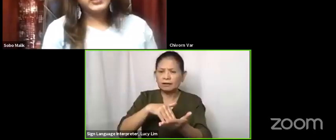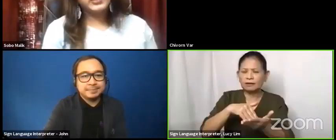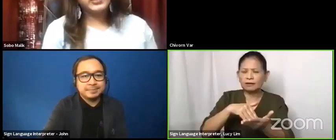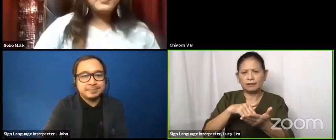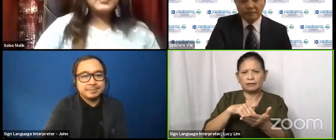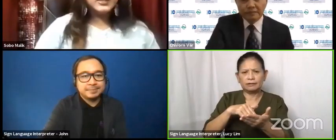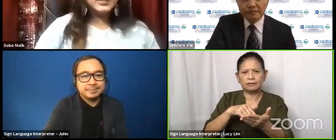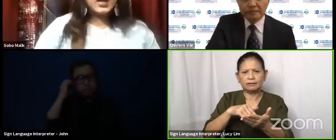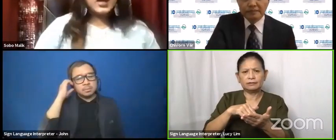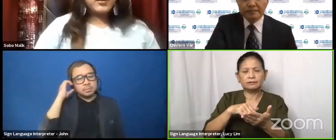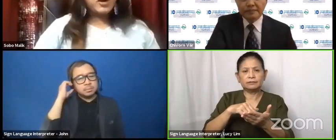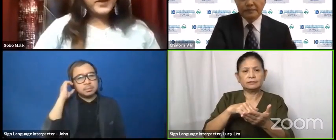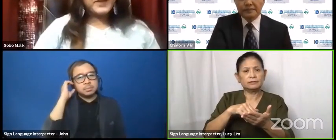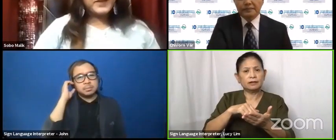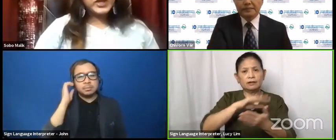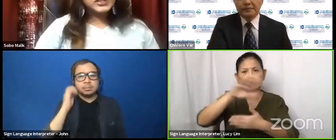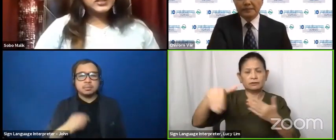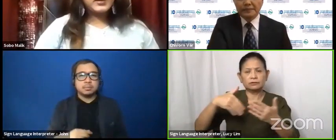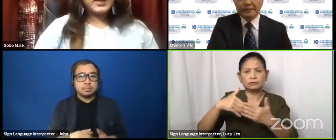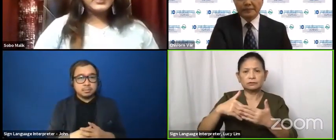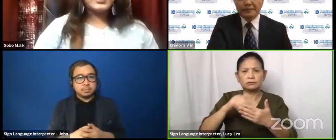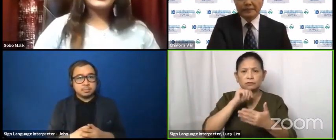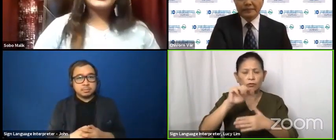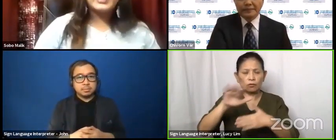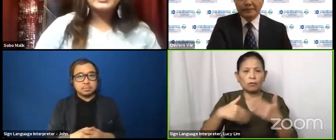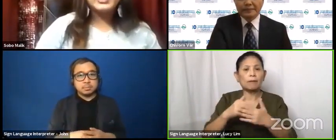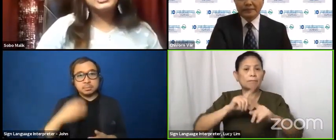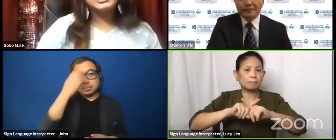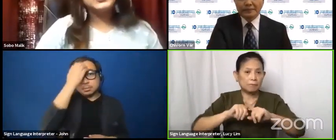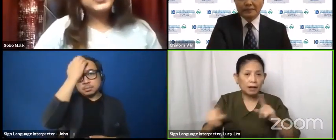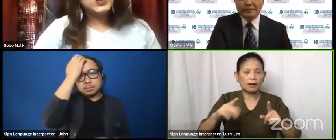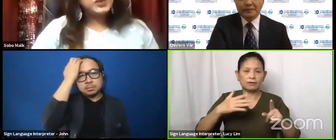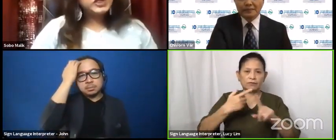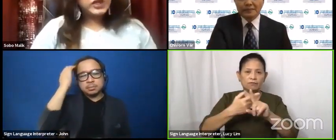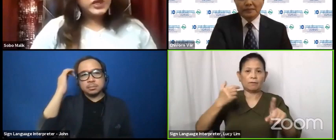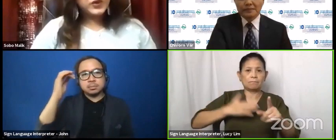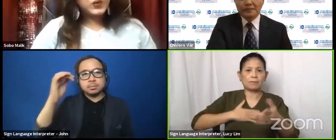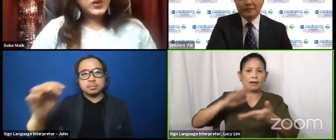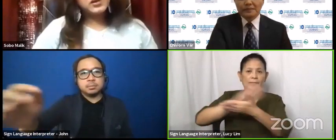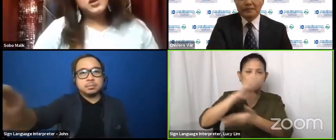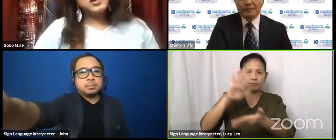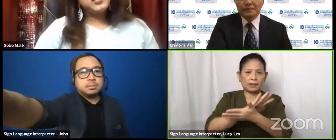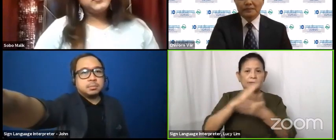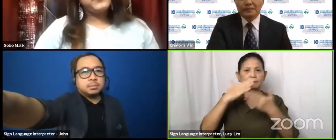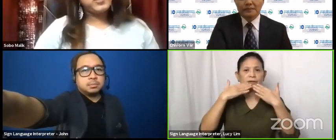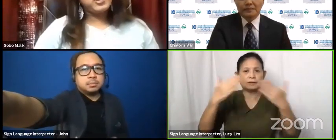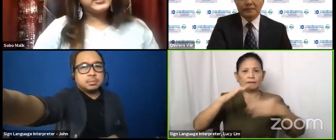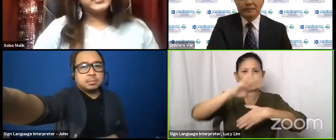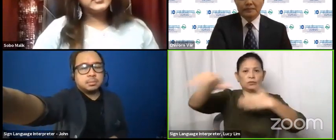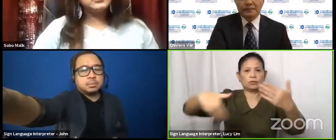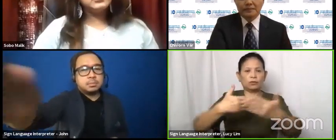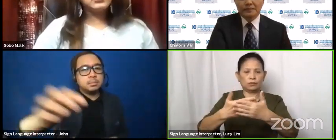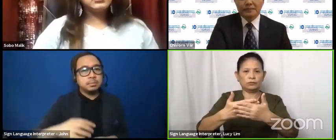was all but for my abstract. And again, thank you so much everyone